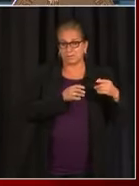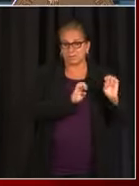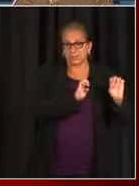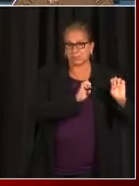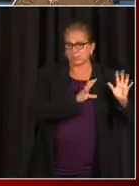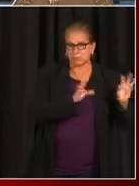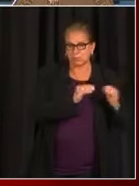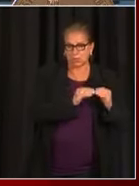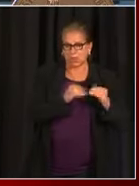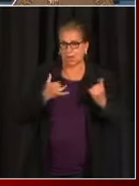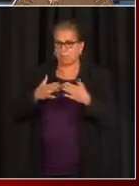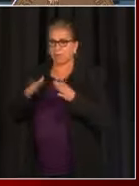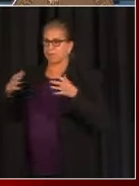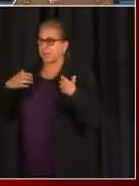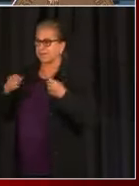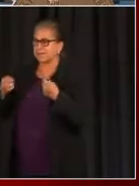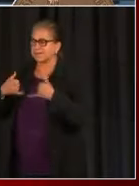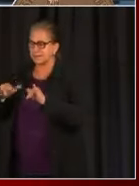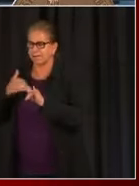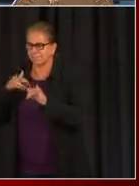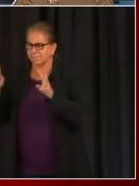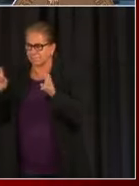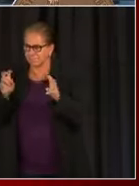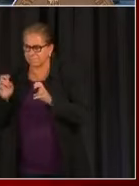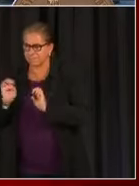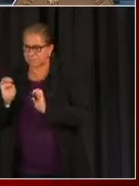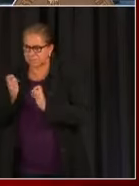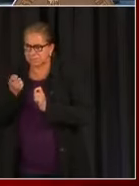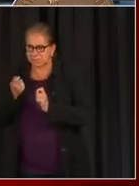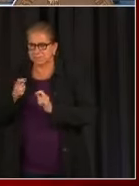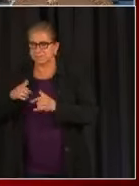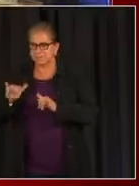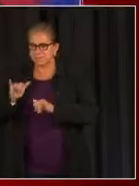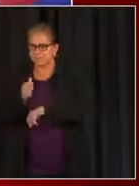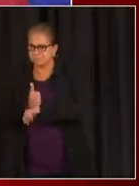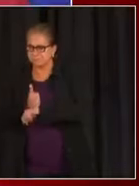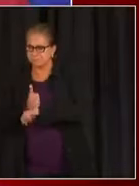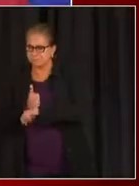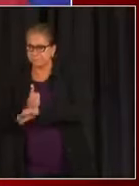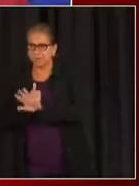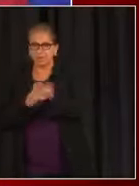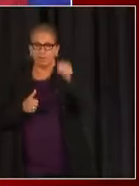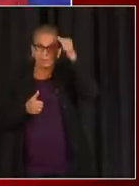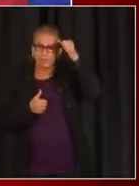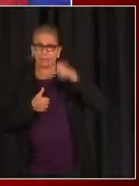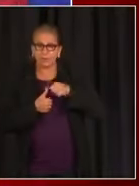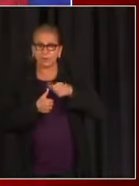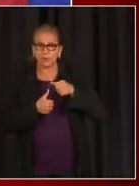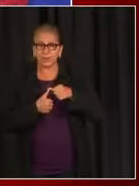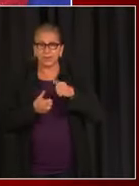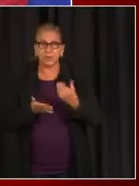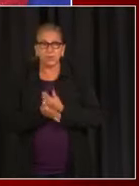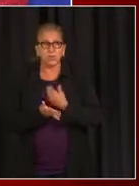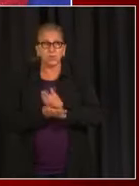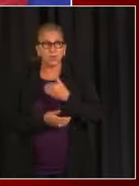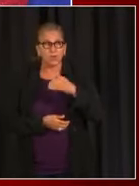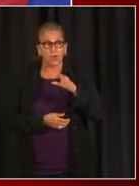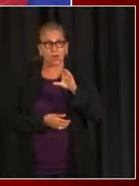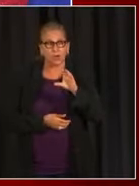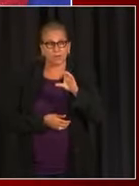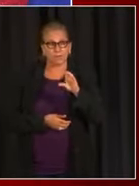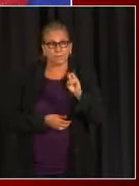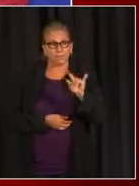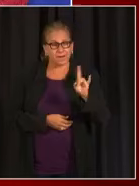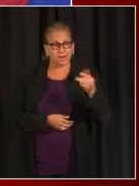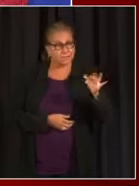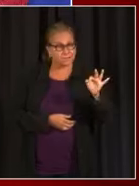experience with the virus, including the Delta variant. So I want to start off by thanking